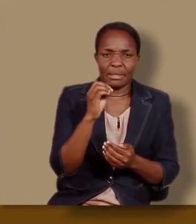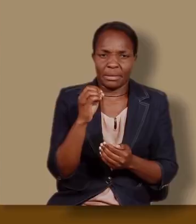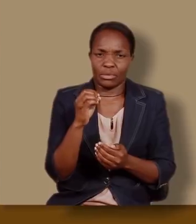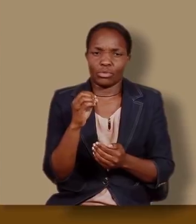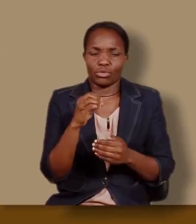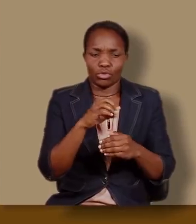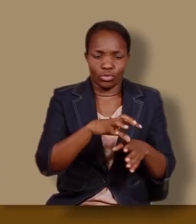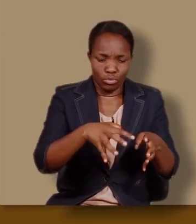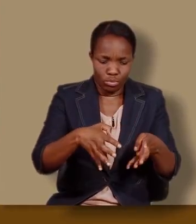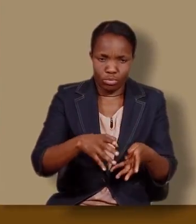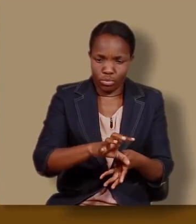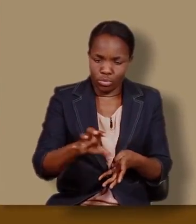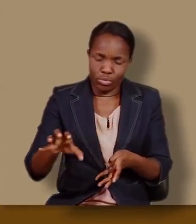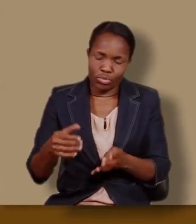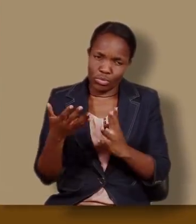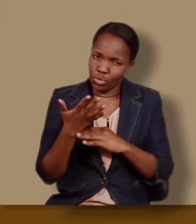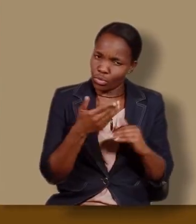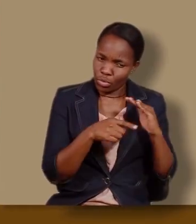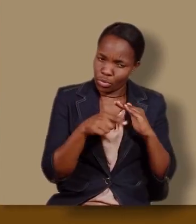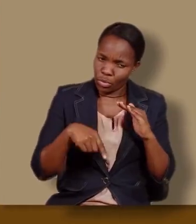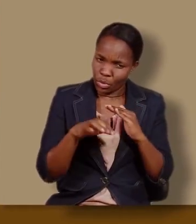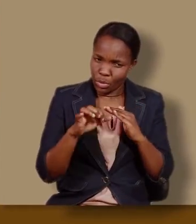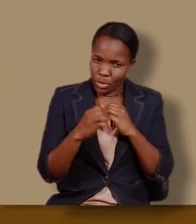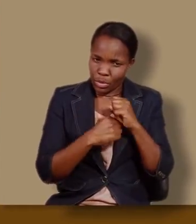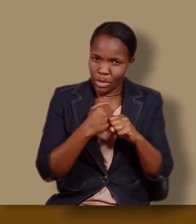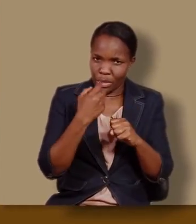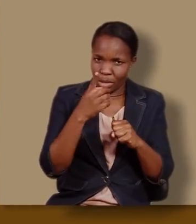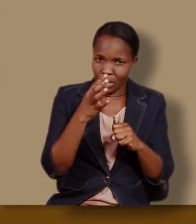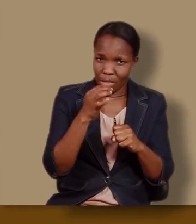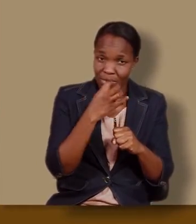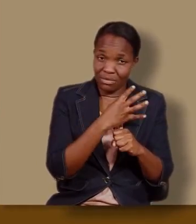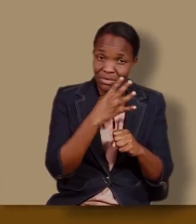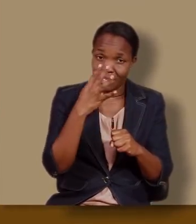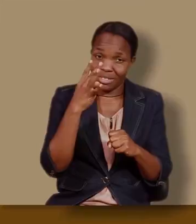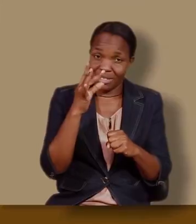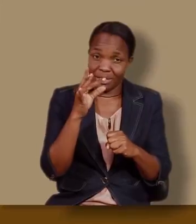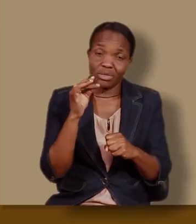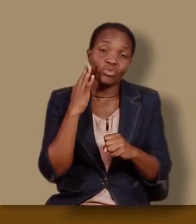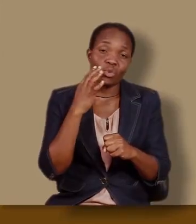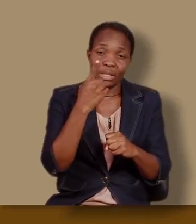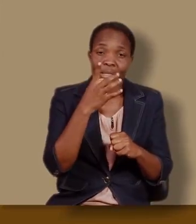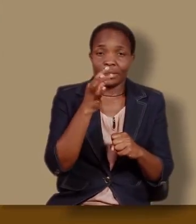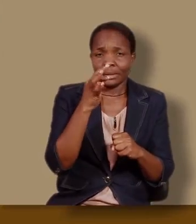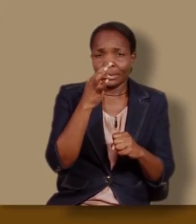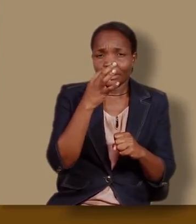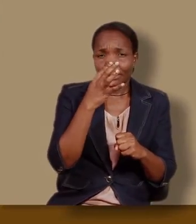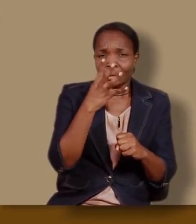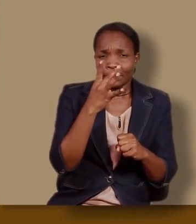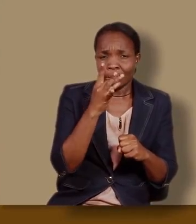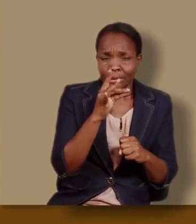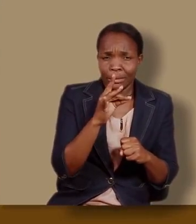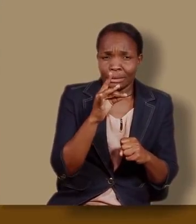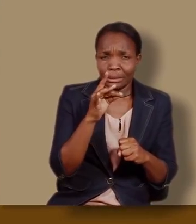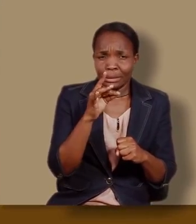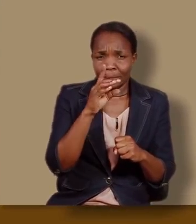So by 1948, when Dr. D.F. Malan led the National Party, the black people had already been pushed